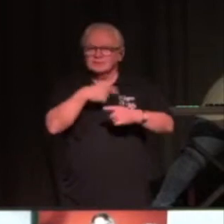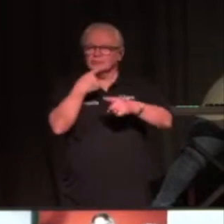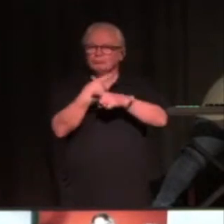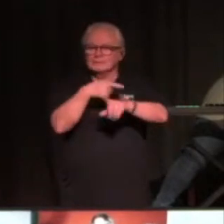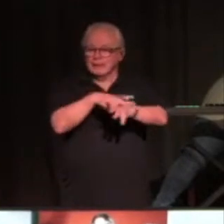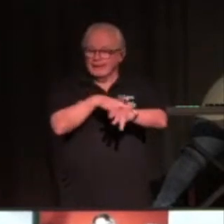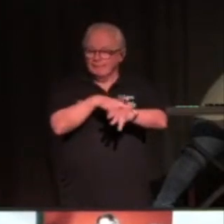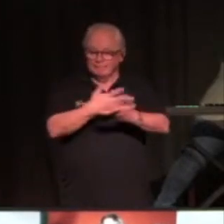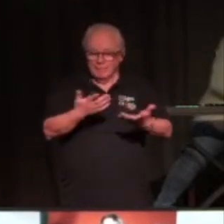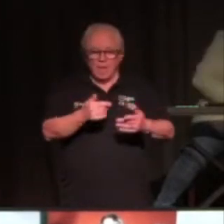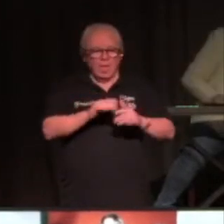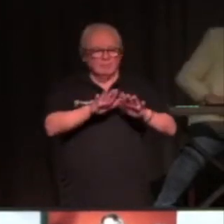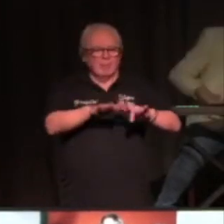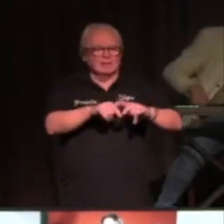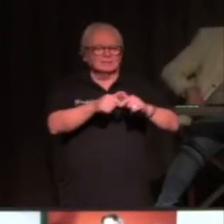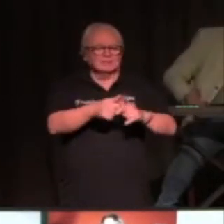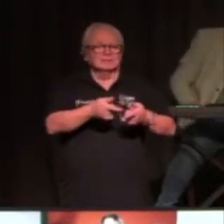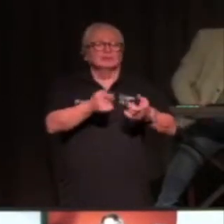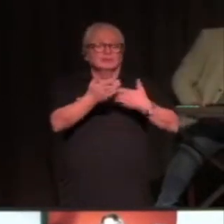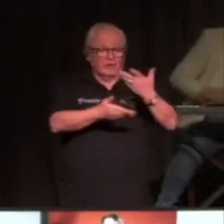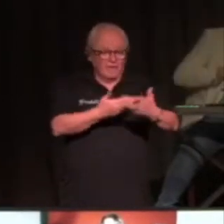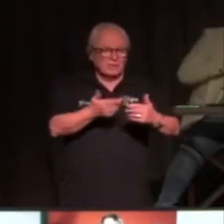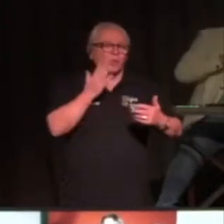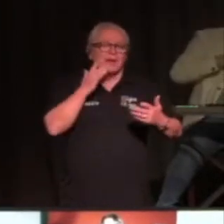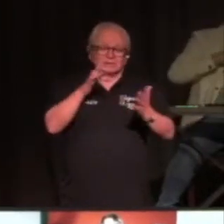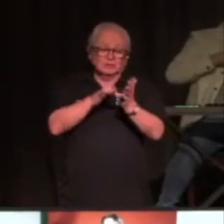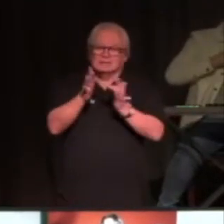Blessed is that servant whom his master, when he comes, will find so doing.